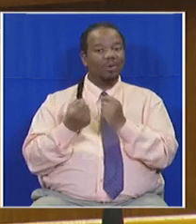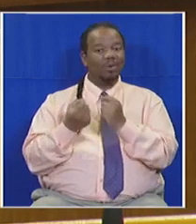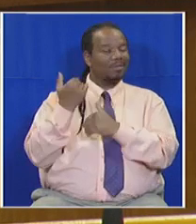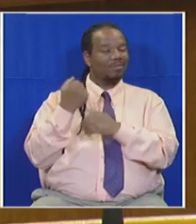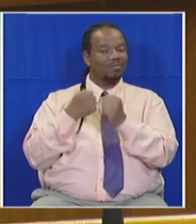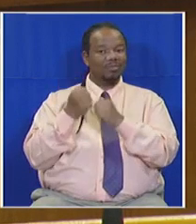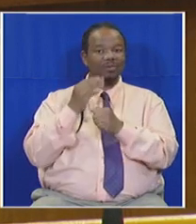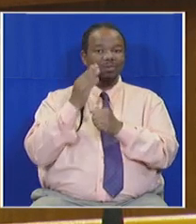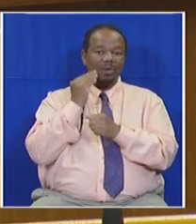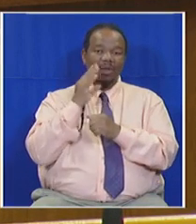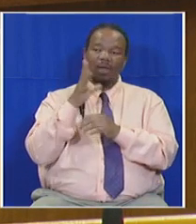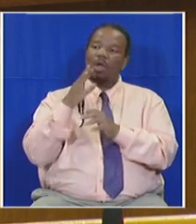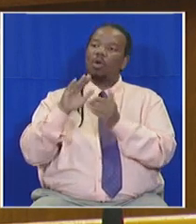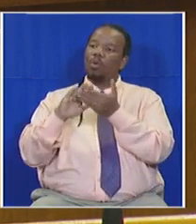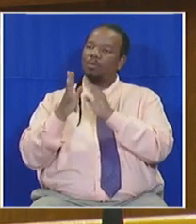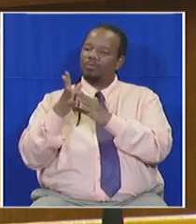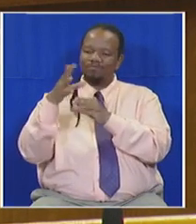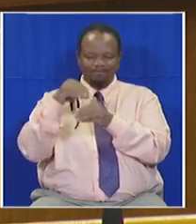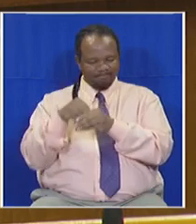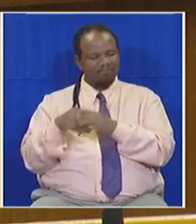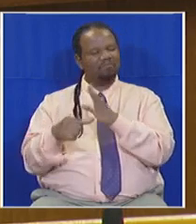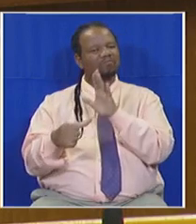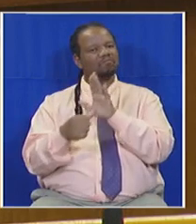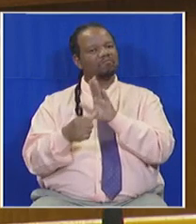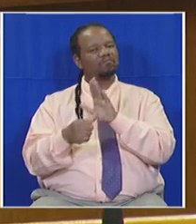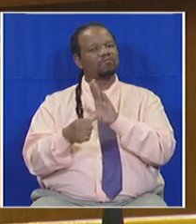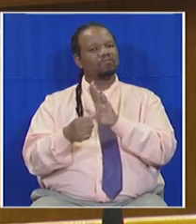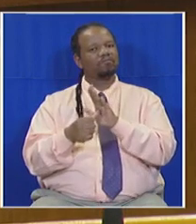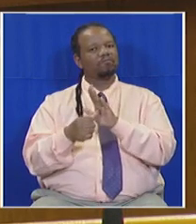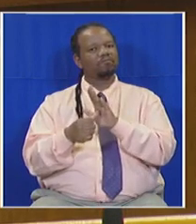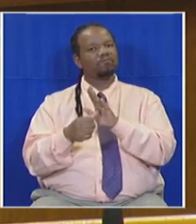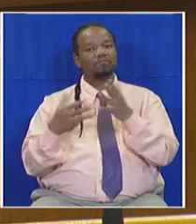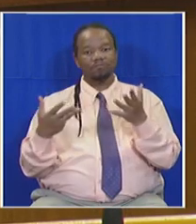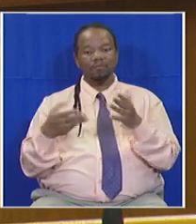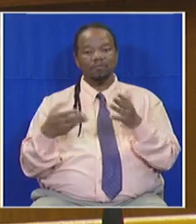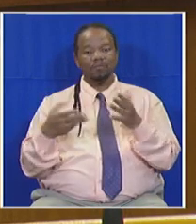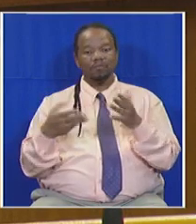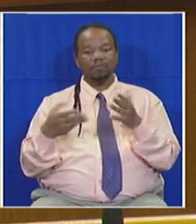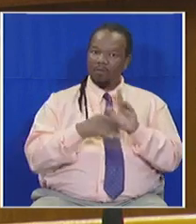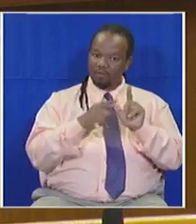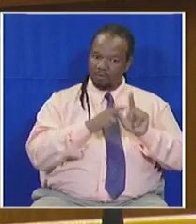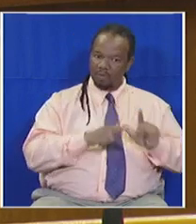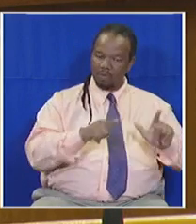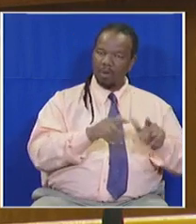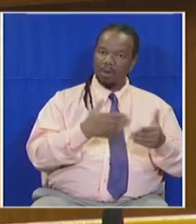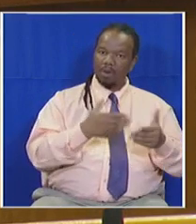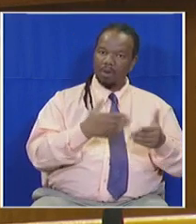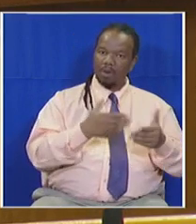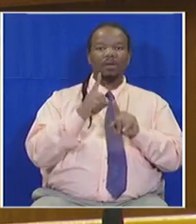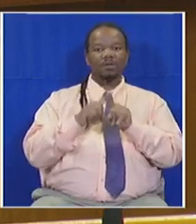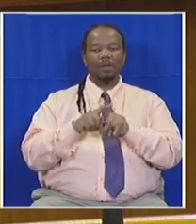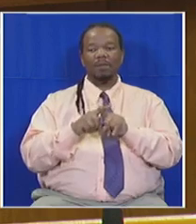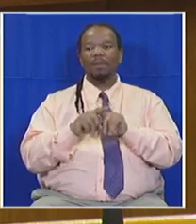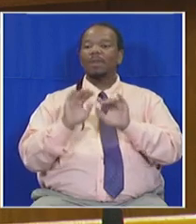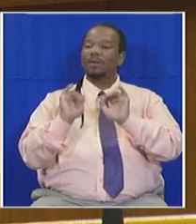community involvement is essential to the success of our programs. We are also developing ward-based service delivery